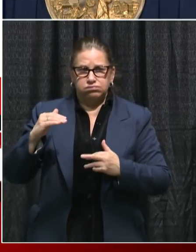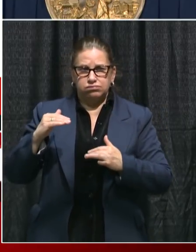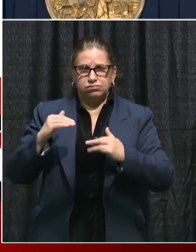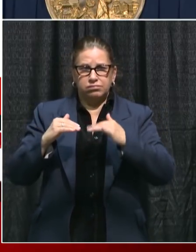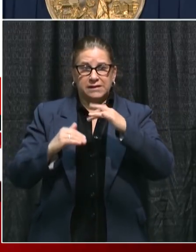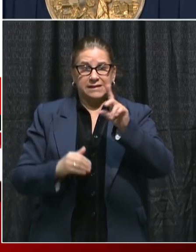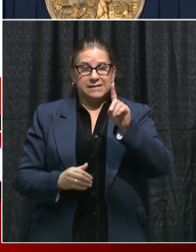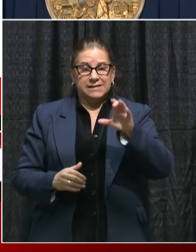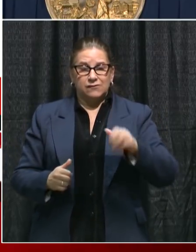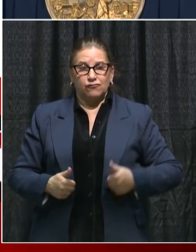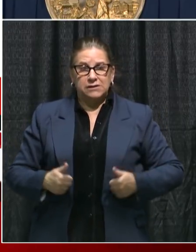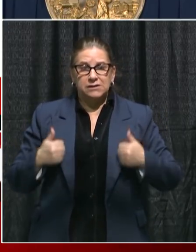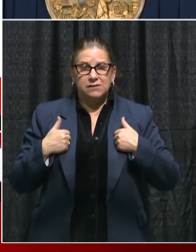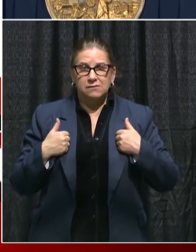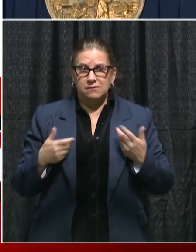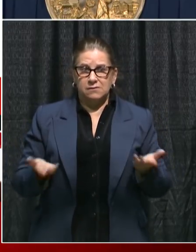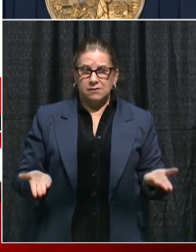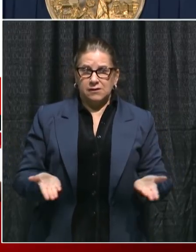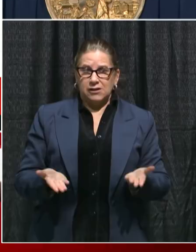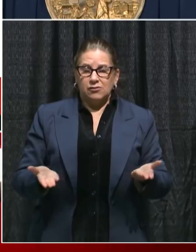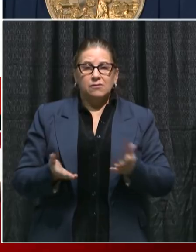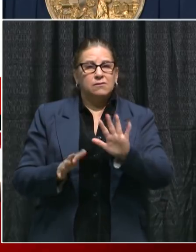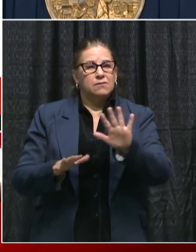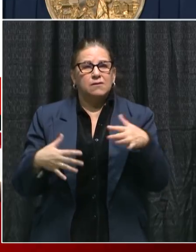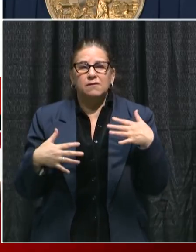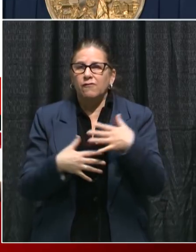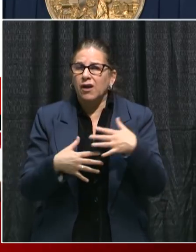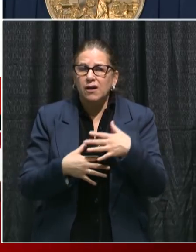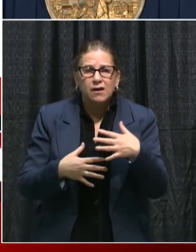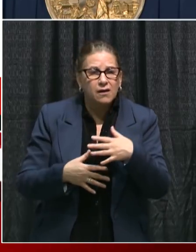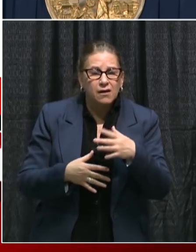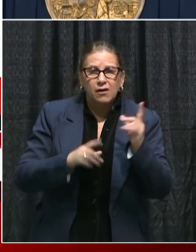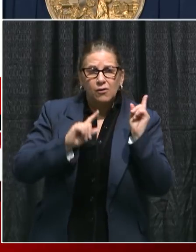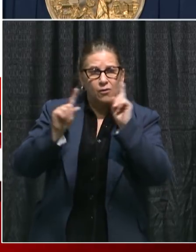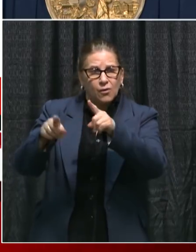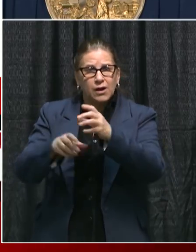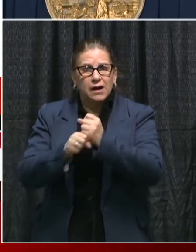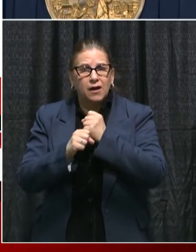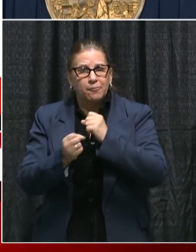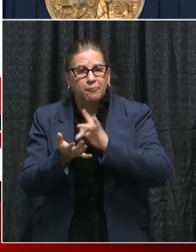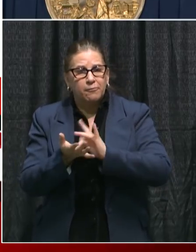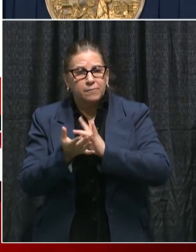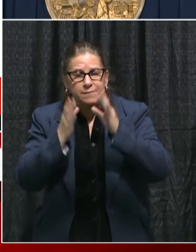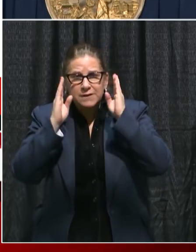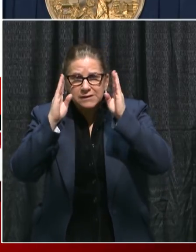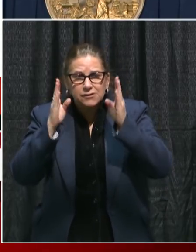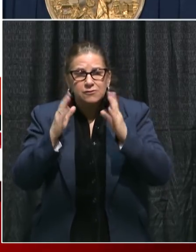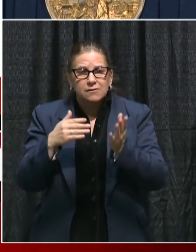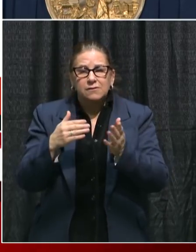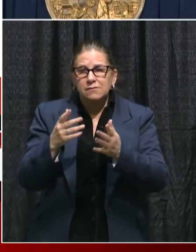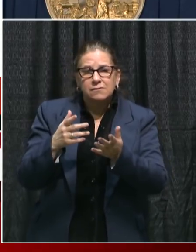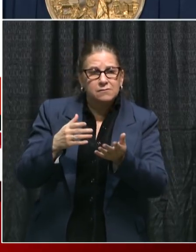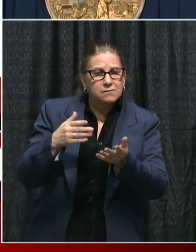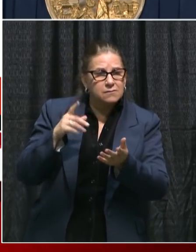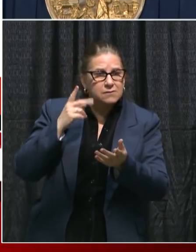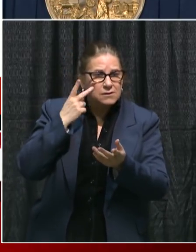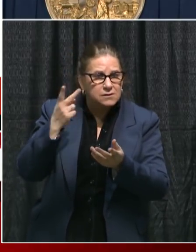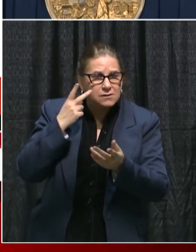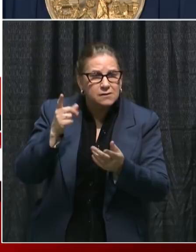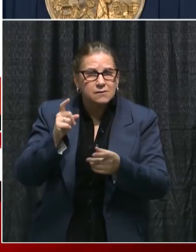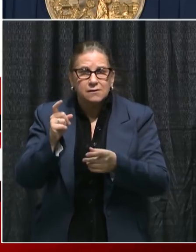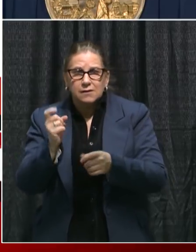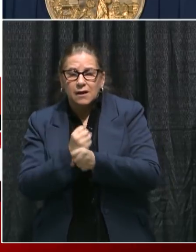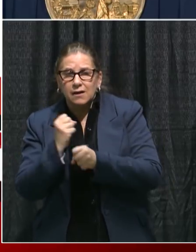seek medical care for COVID and for non-COVID related concerns.